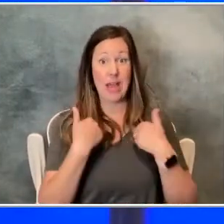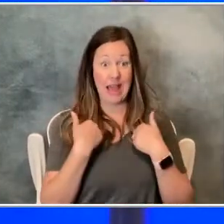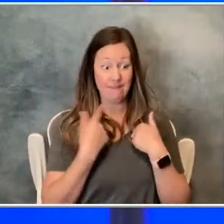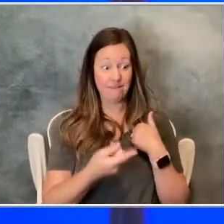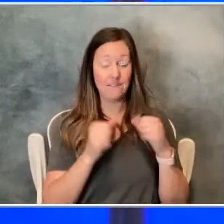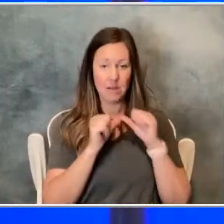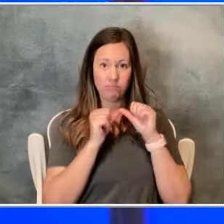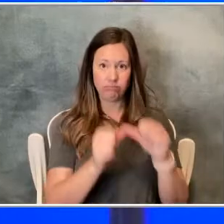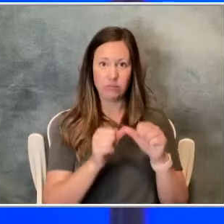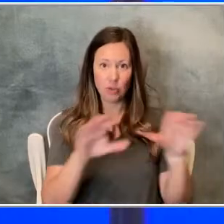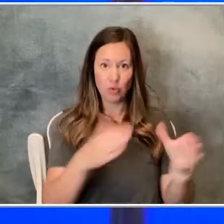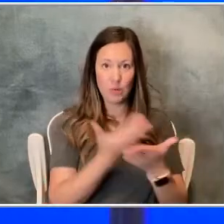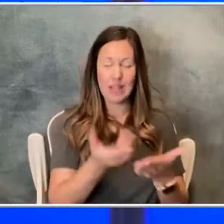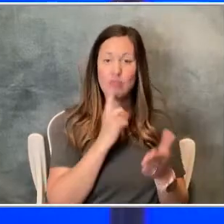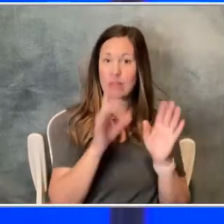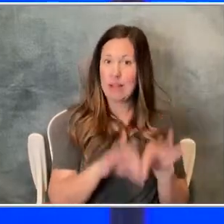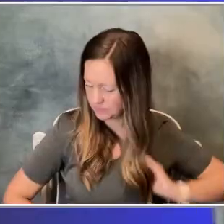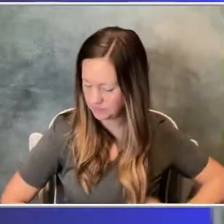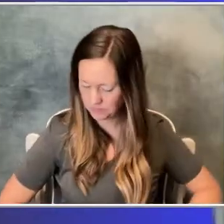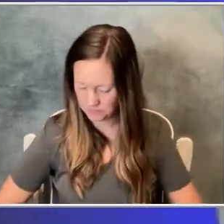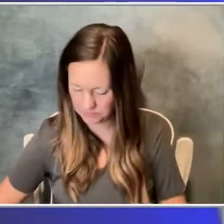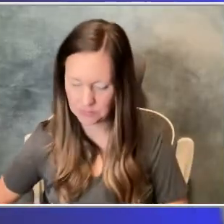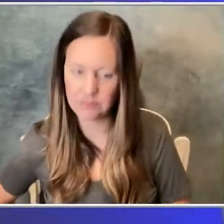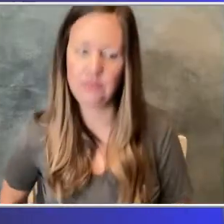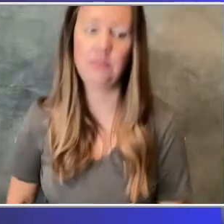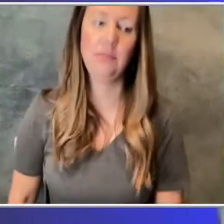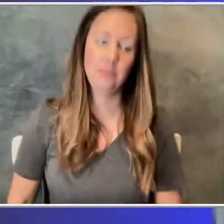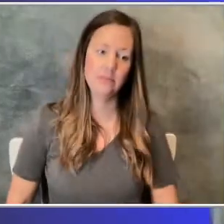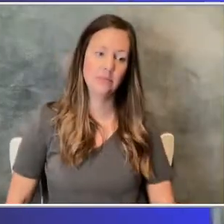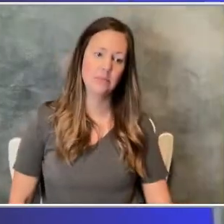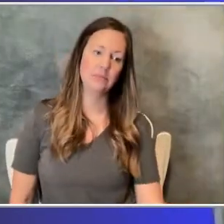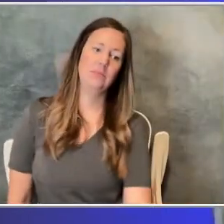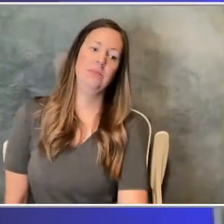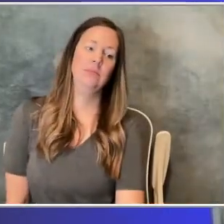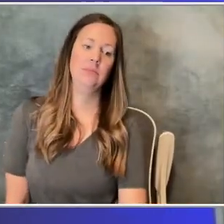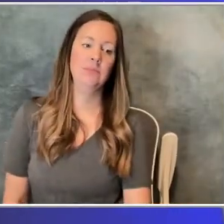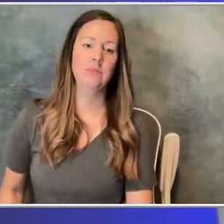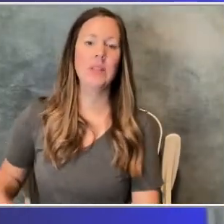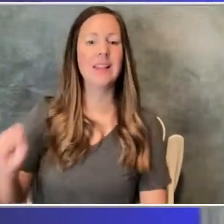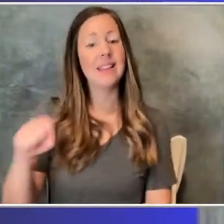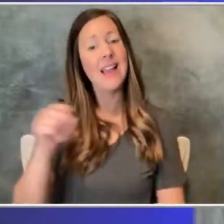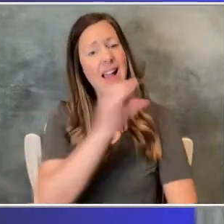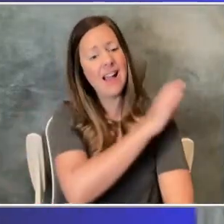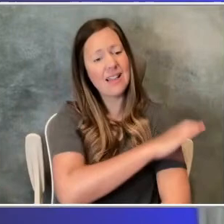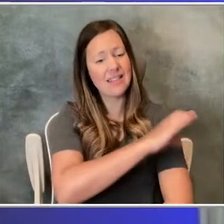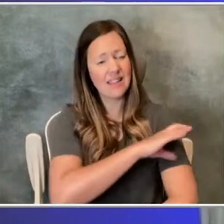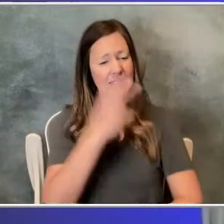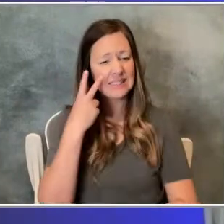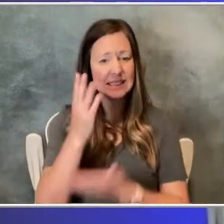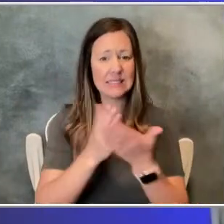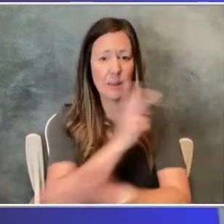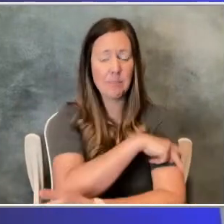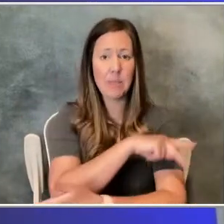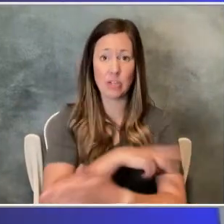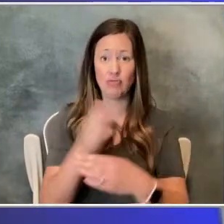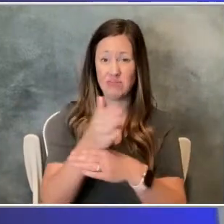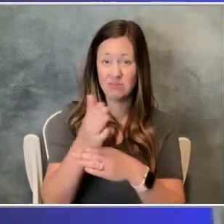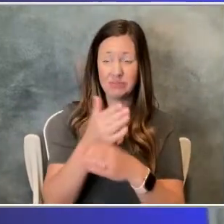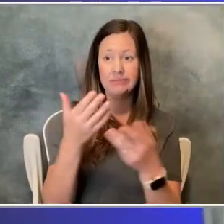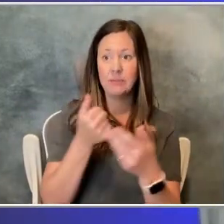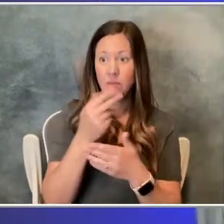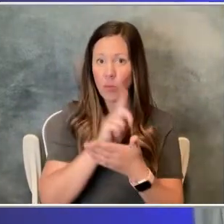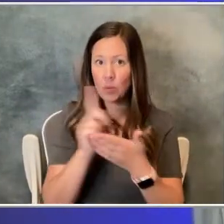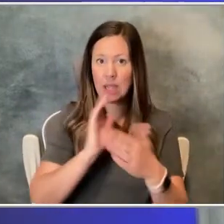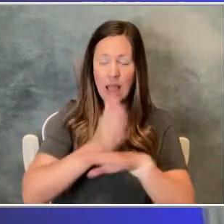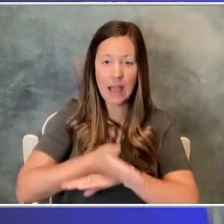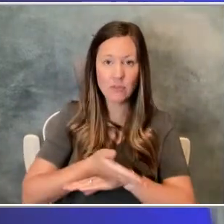important to them, and perhaps sort of prioritize. Within a few weeks of a cancer diagnosis or a recent diagnosis